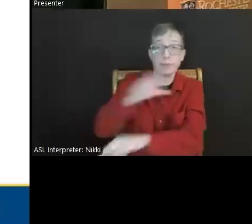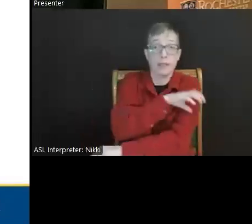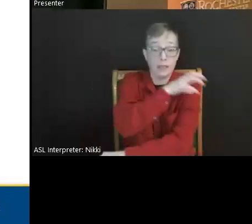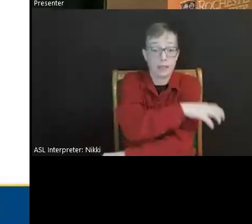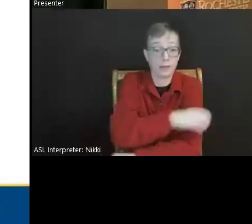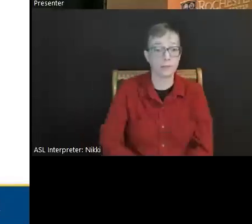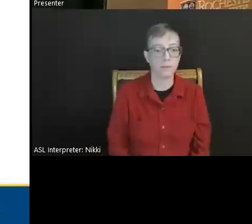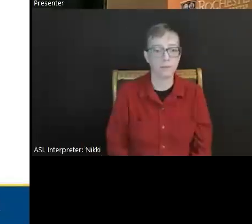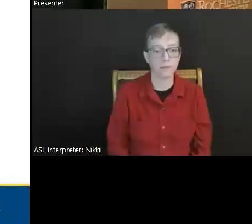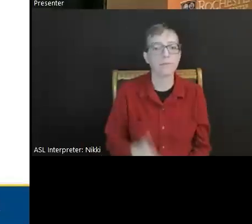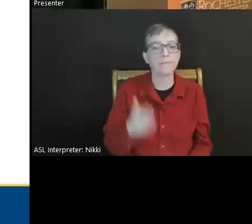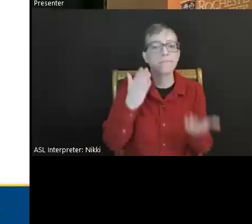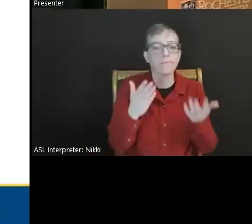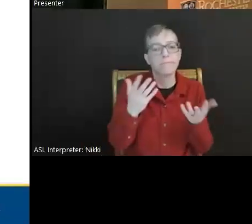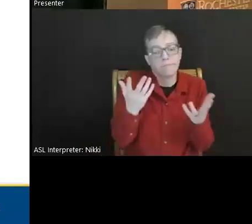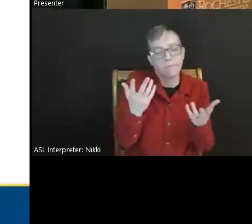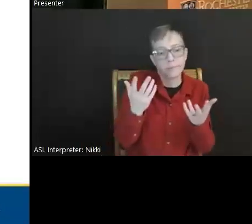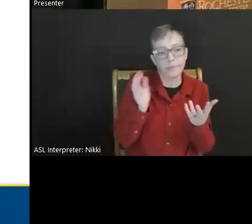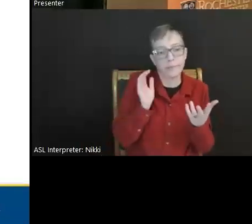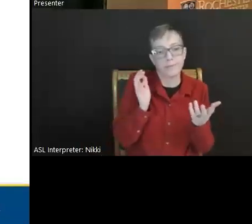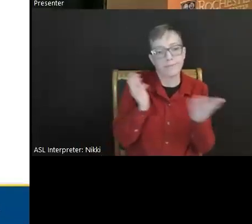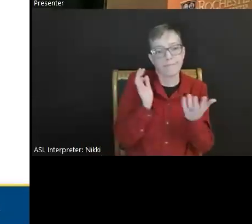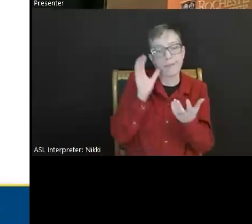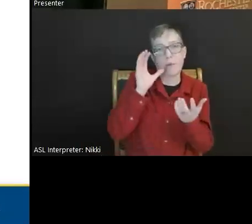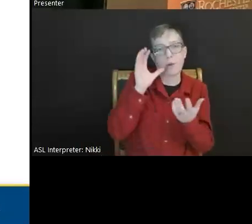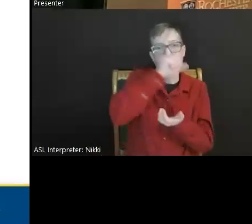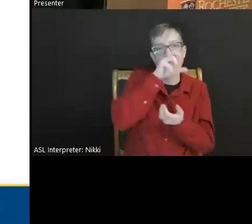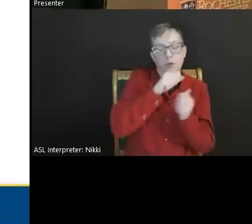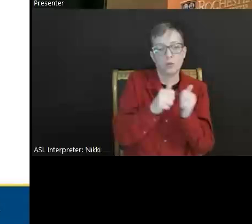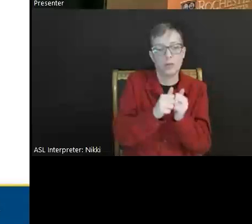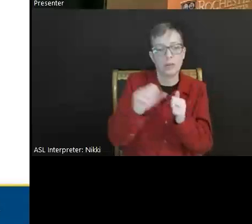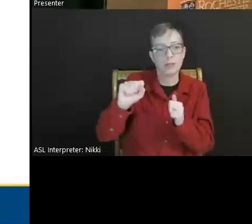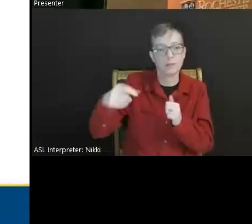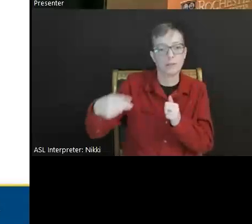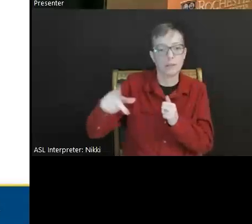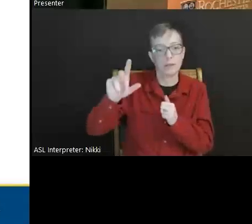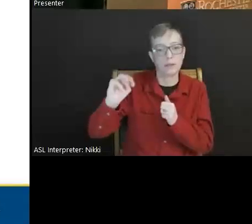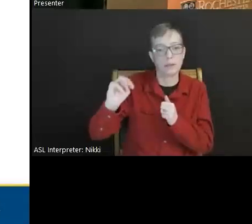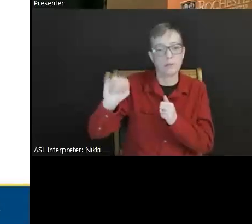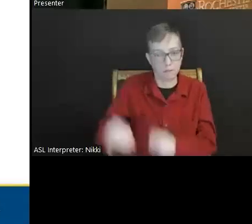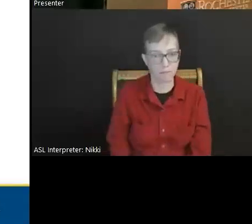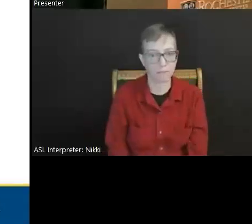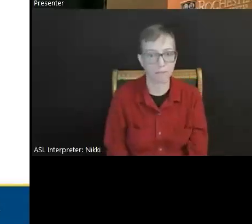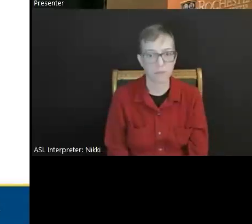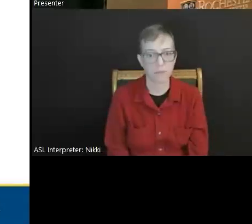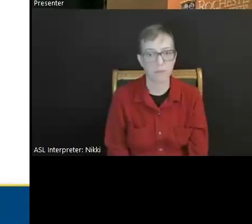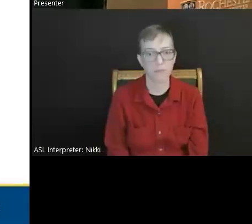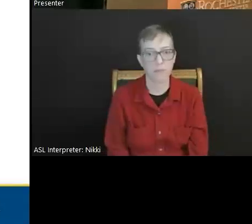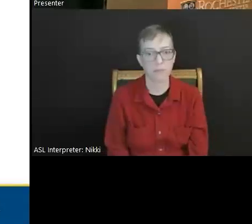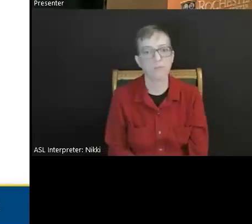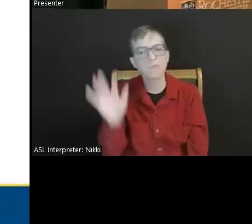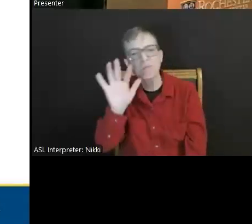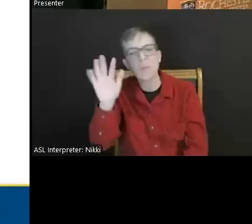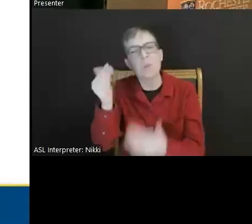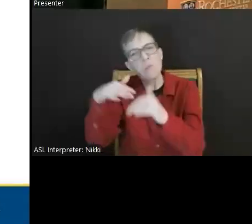with SPMI. More than half of our patients are currently receiving long-acting injectable antipsychotic medication. We're